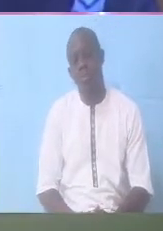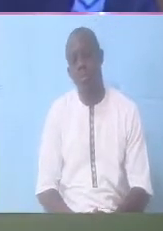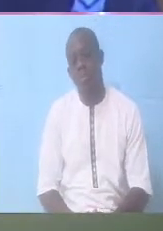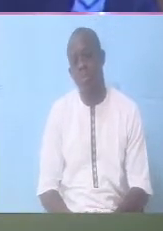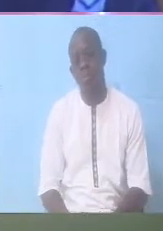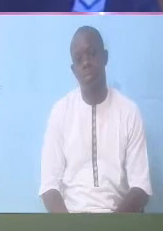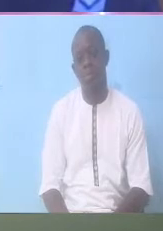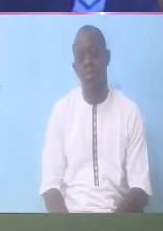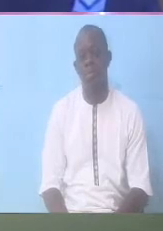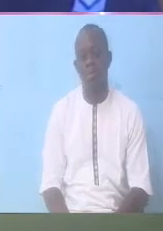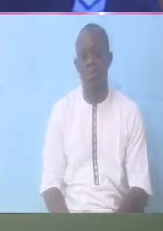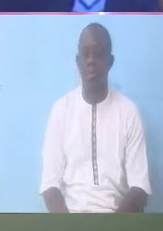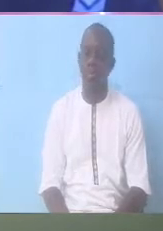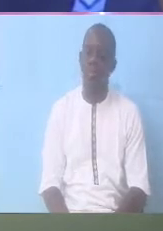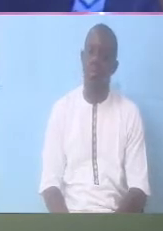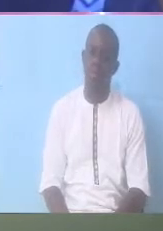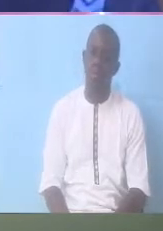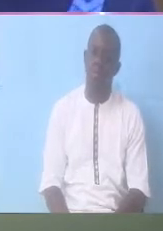Yeah, because